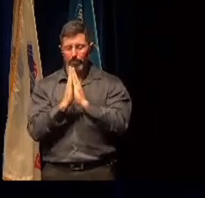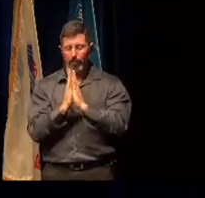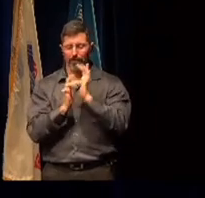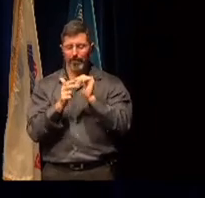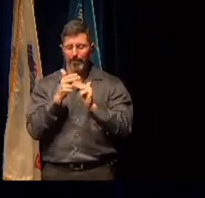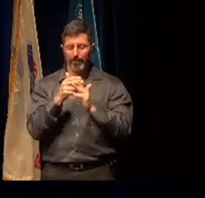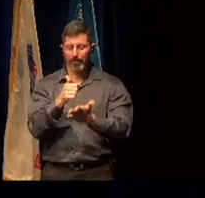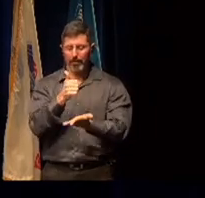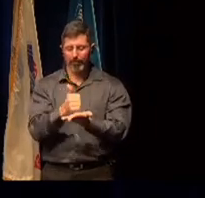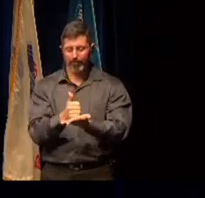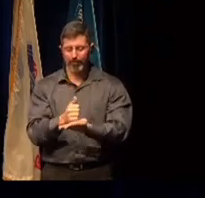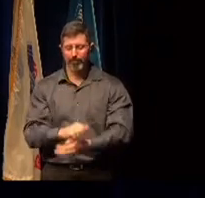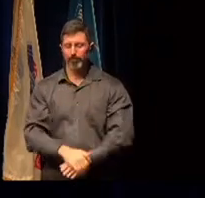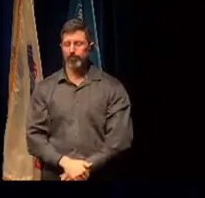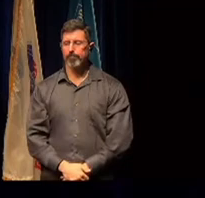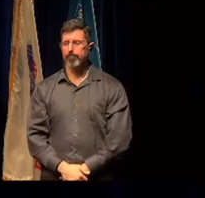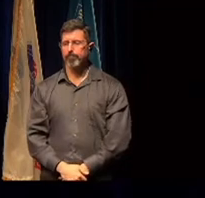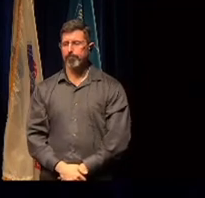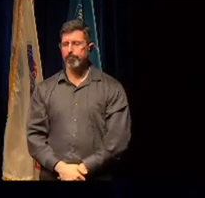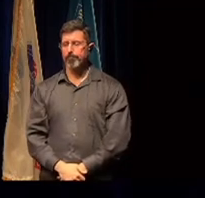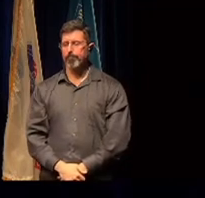Amen.